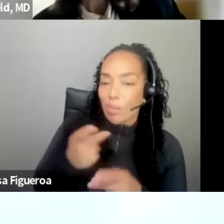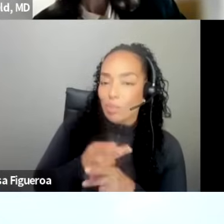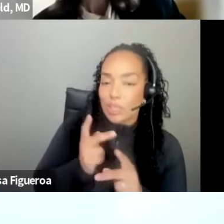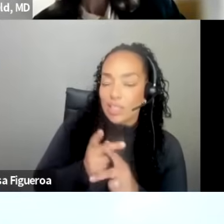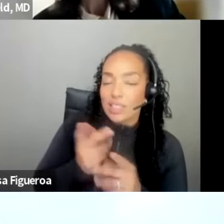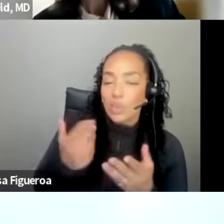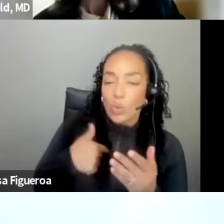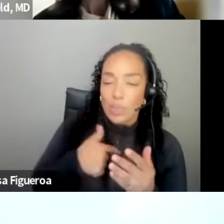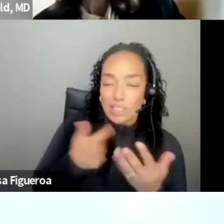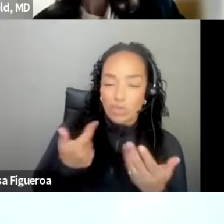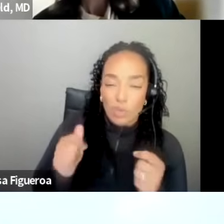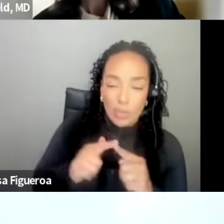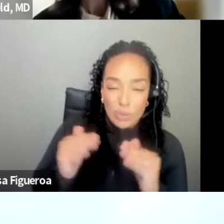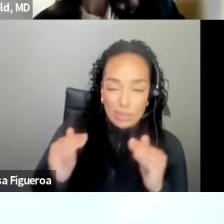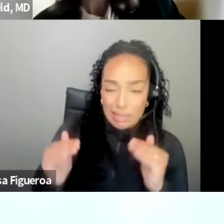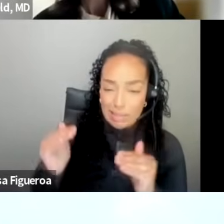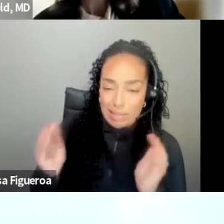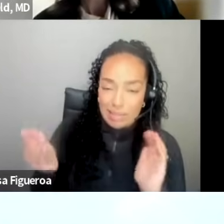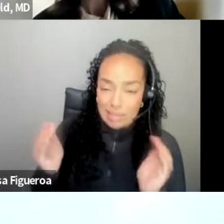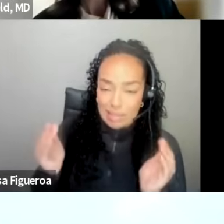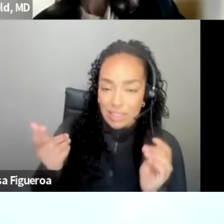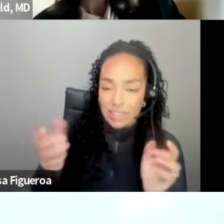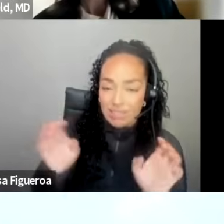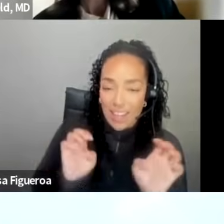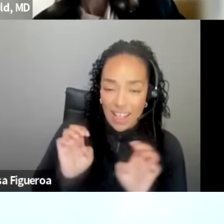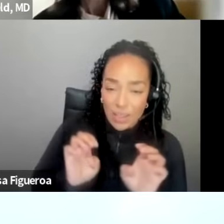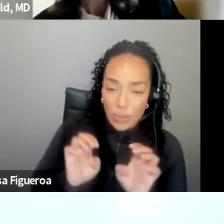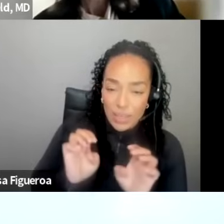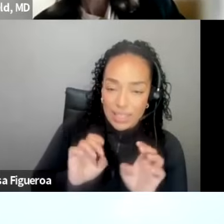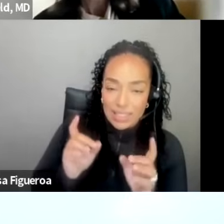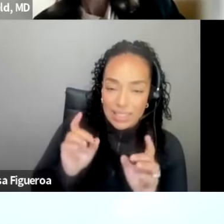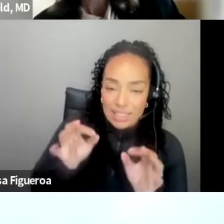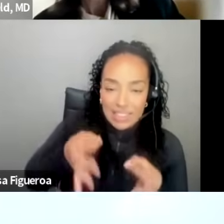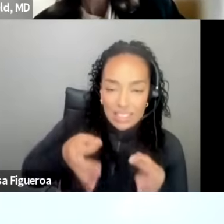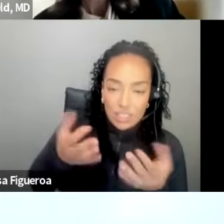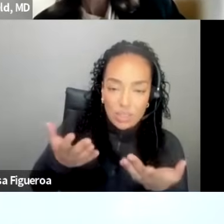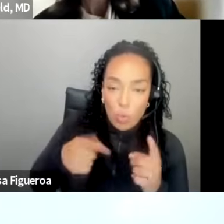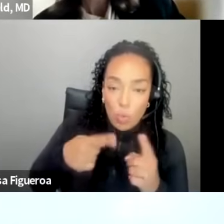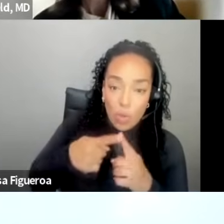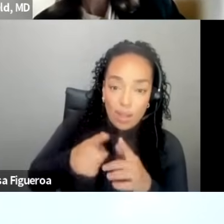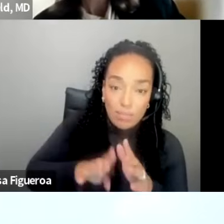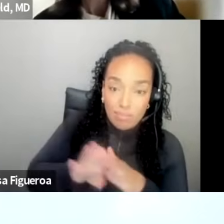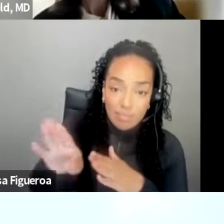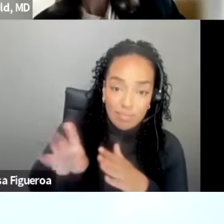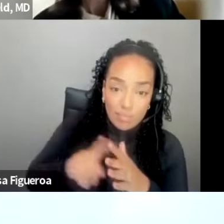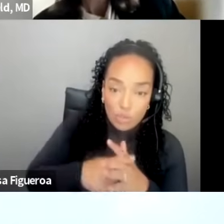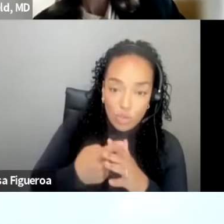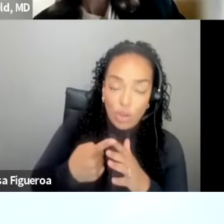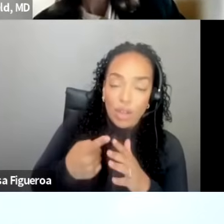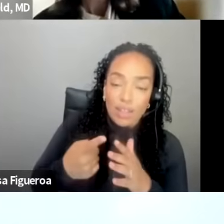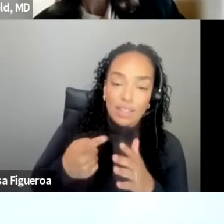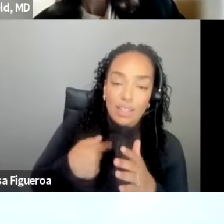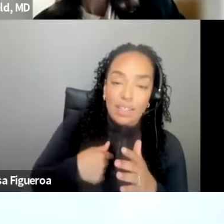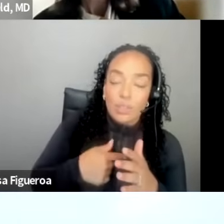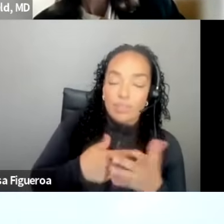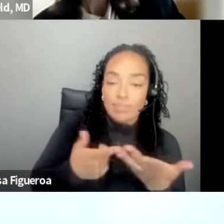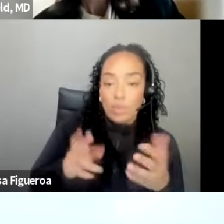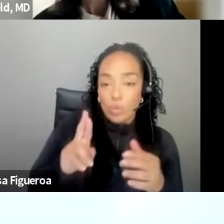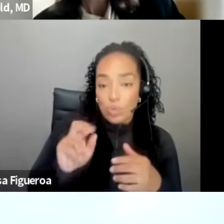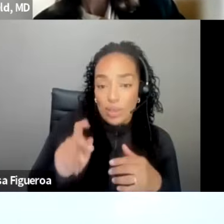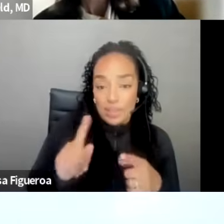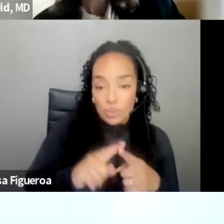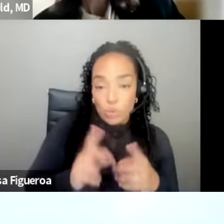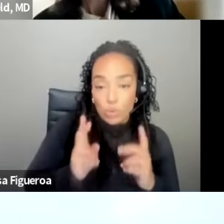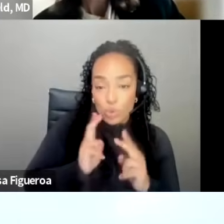now when we're trying to evaluate the decision of when to go, it is obviously the situation on the ground. The risk to humans is first